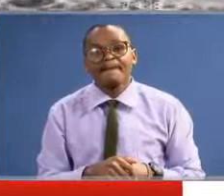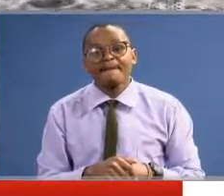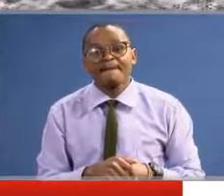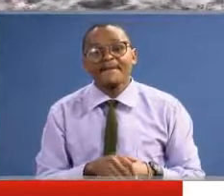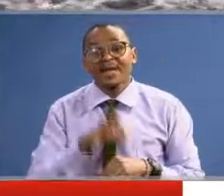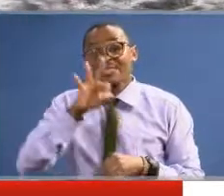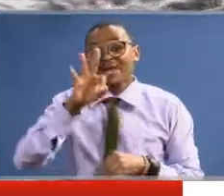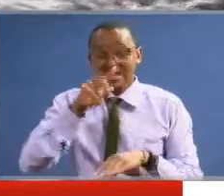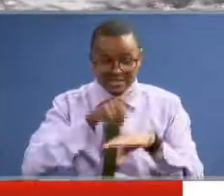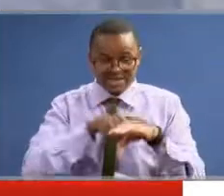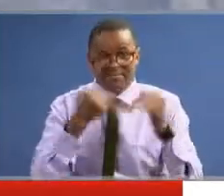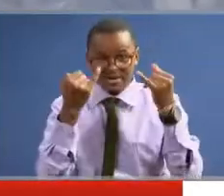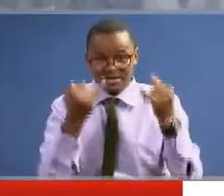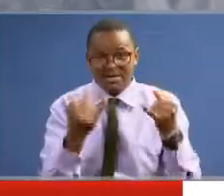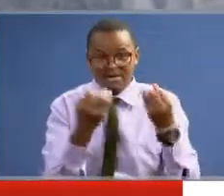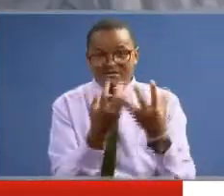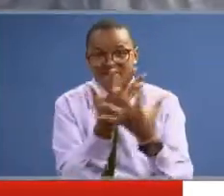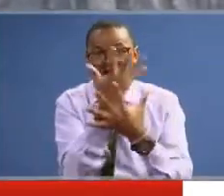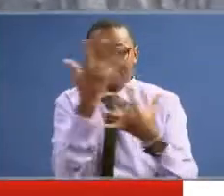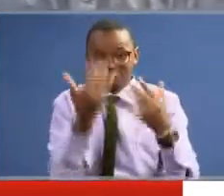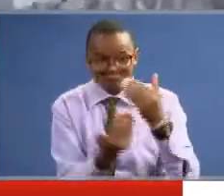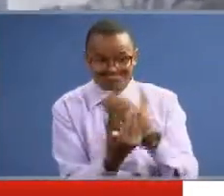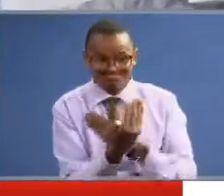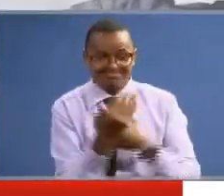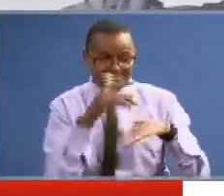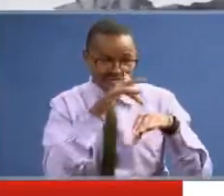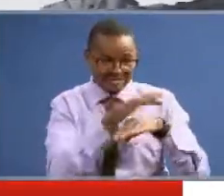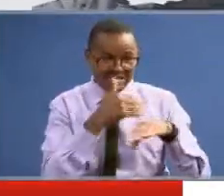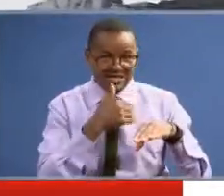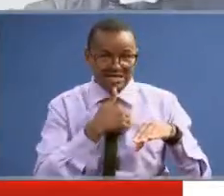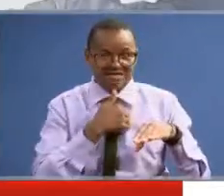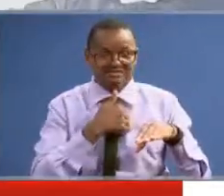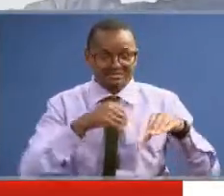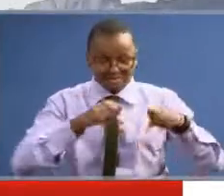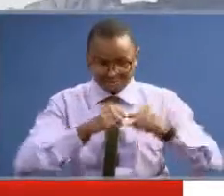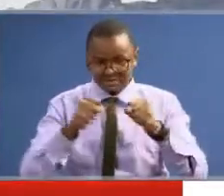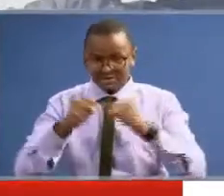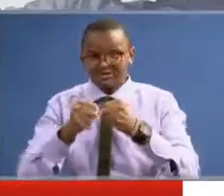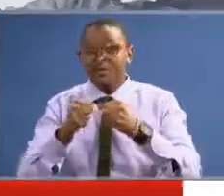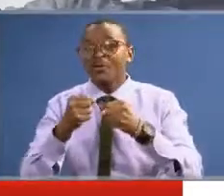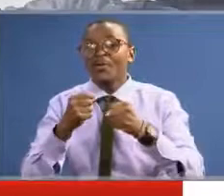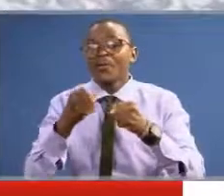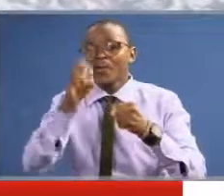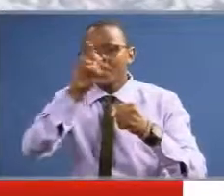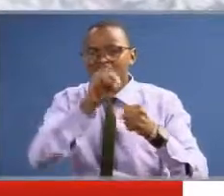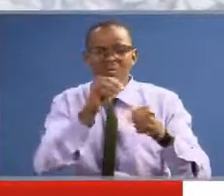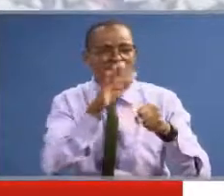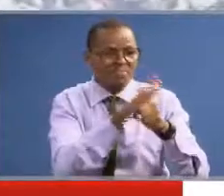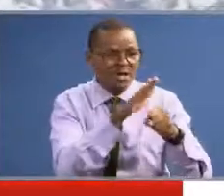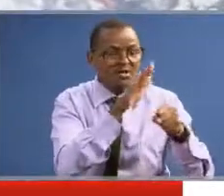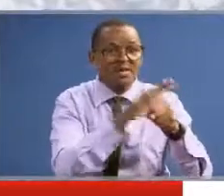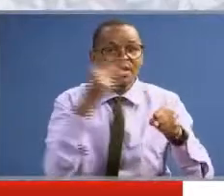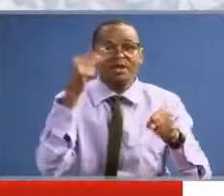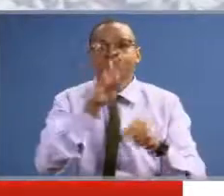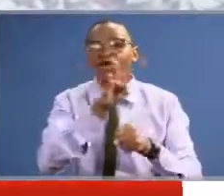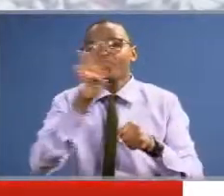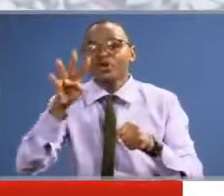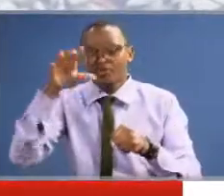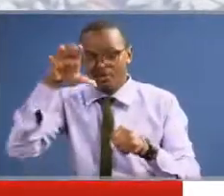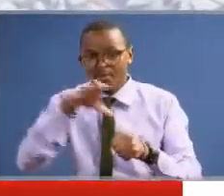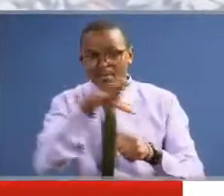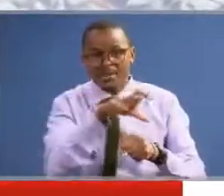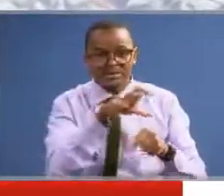For the third time, the flames of an early morning inferno have reduced property worth millions of money to ashes at the Githurai 44